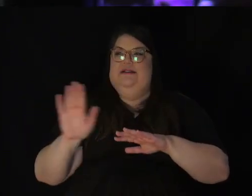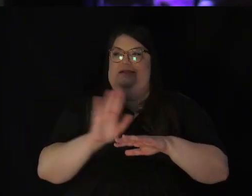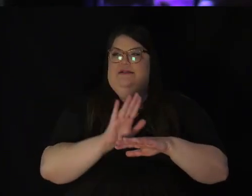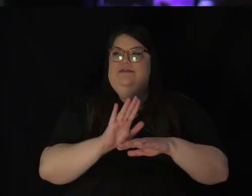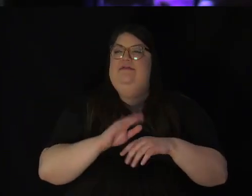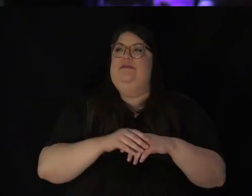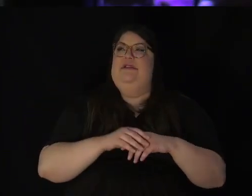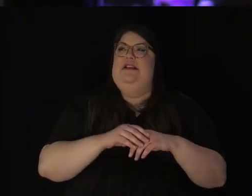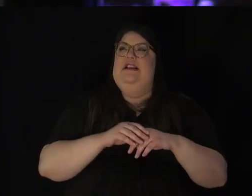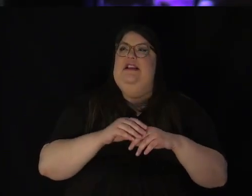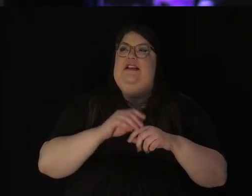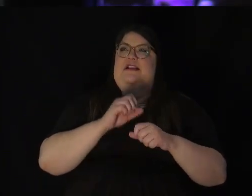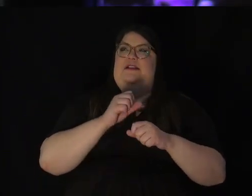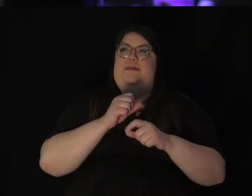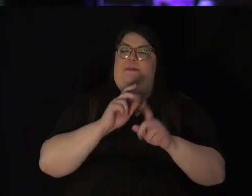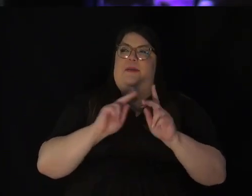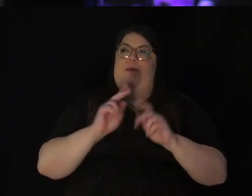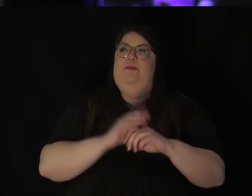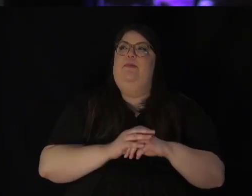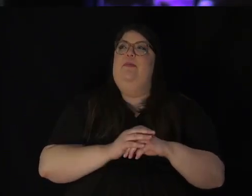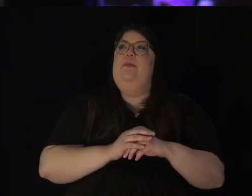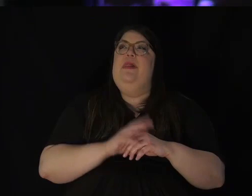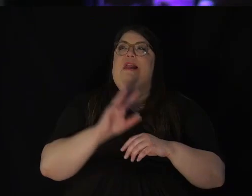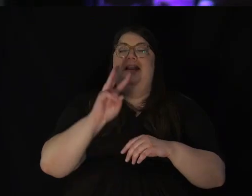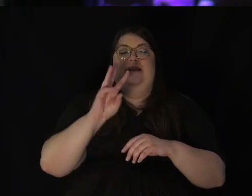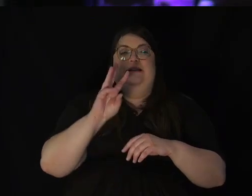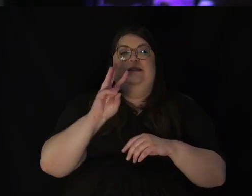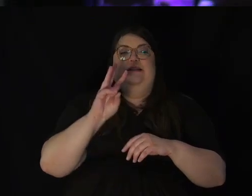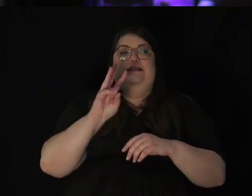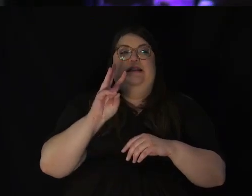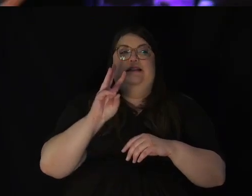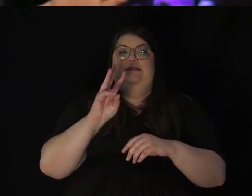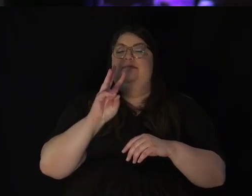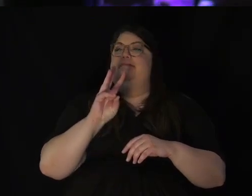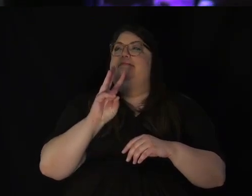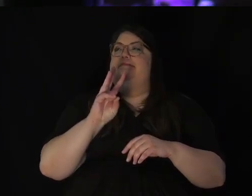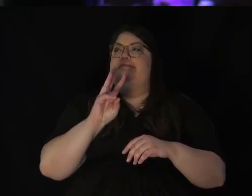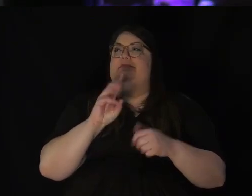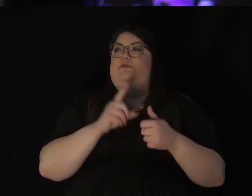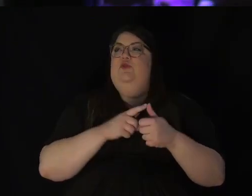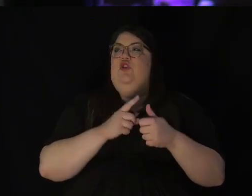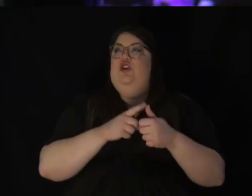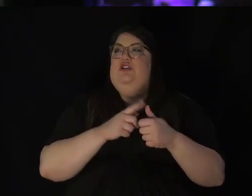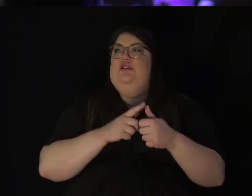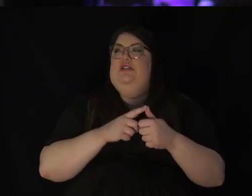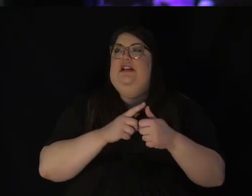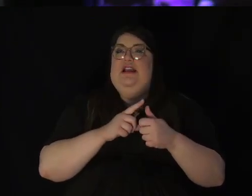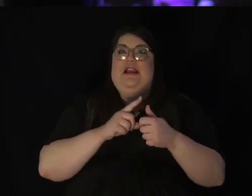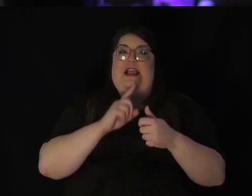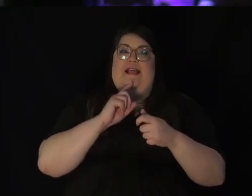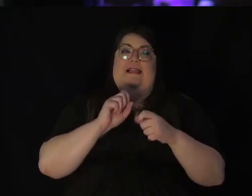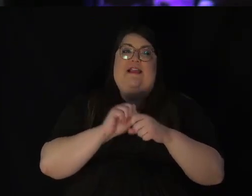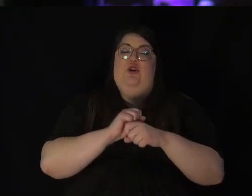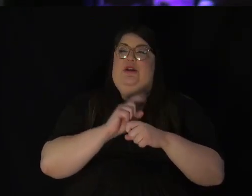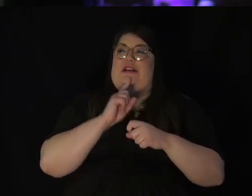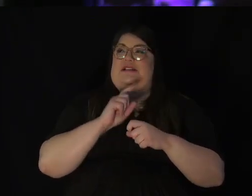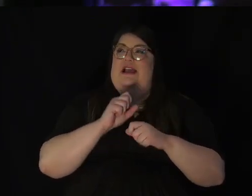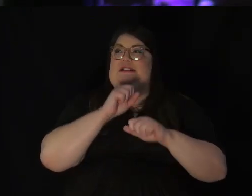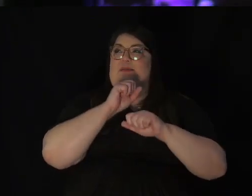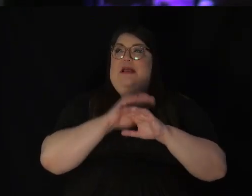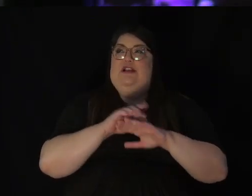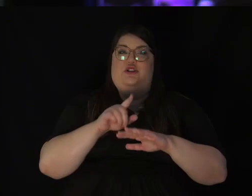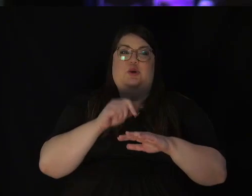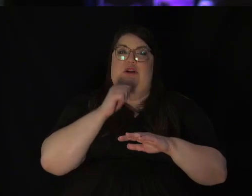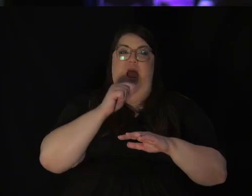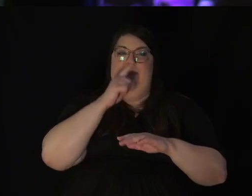Let's break this apart. There are six blessings in the blessing. Number one, he literally says, bless you, and it's not because you